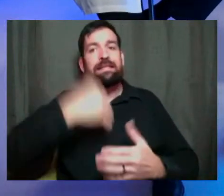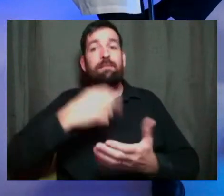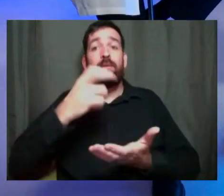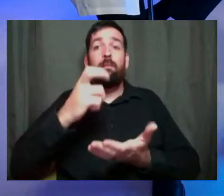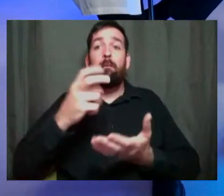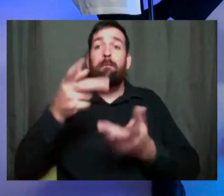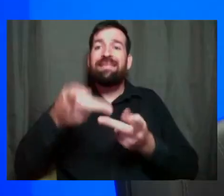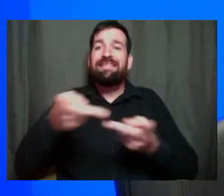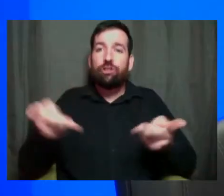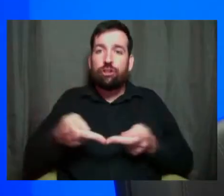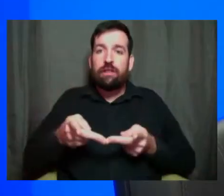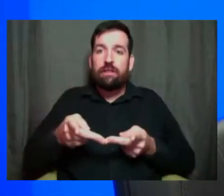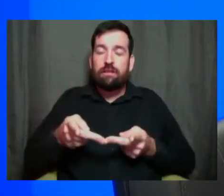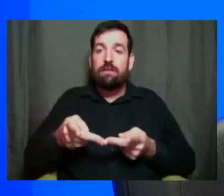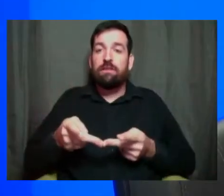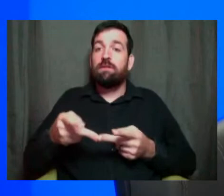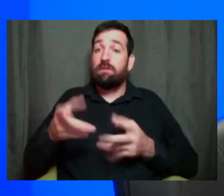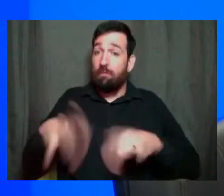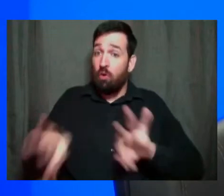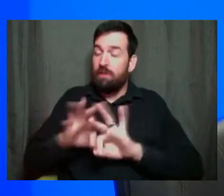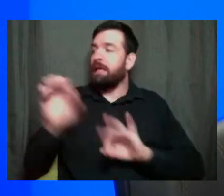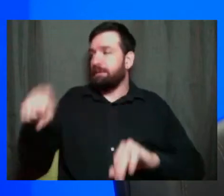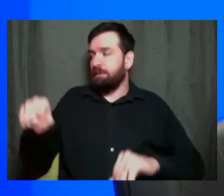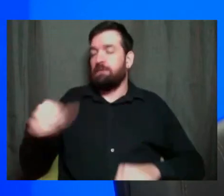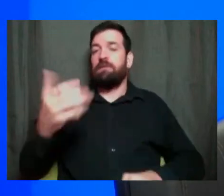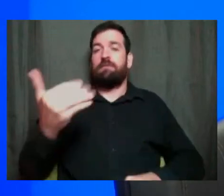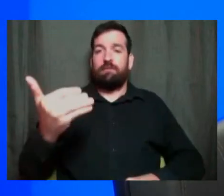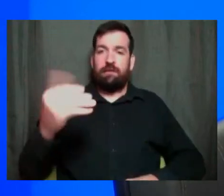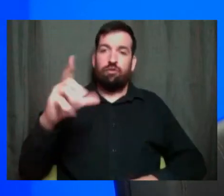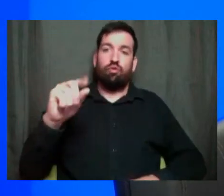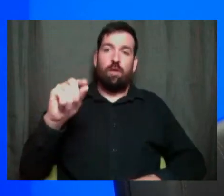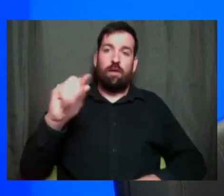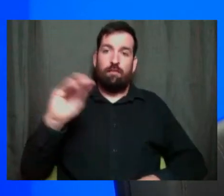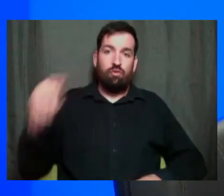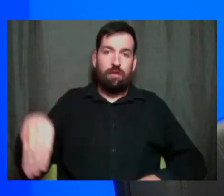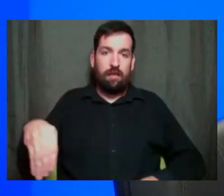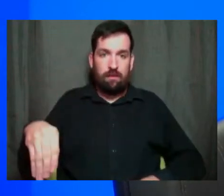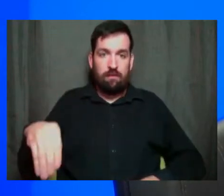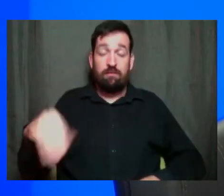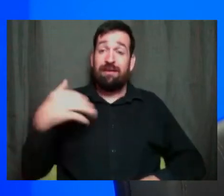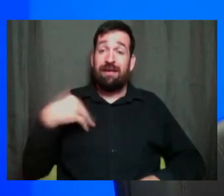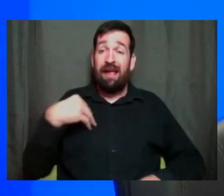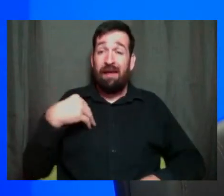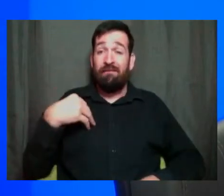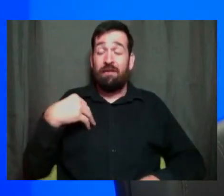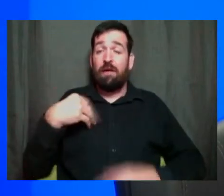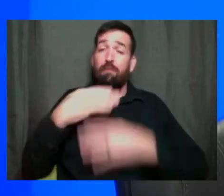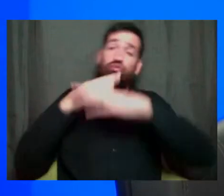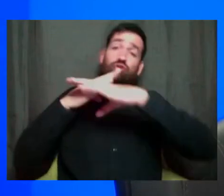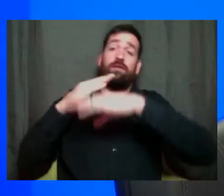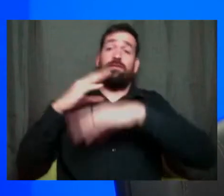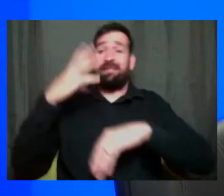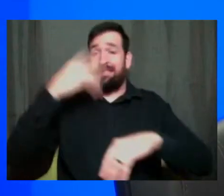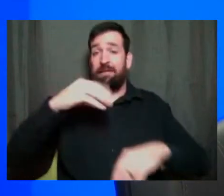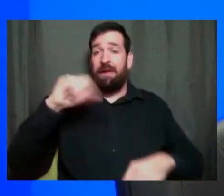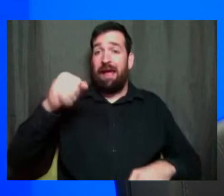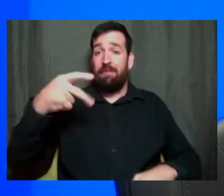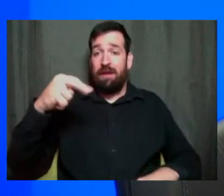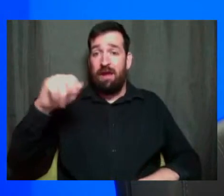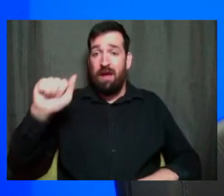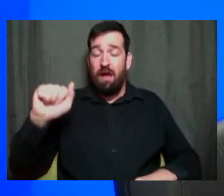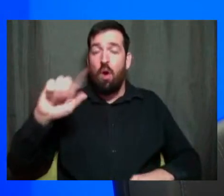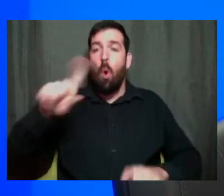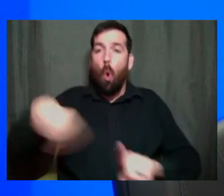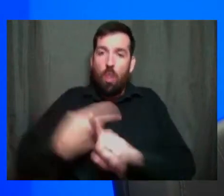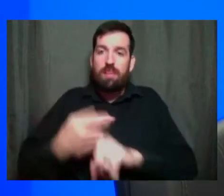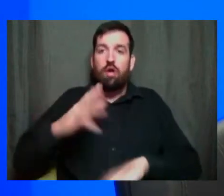Okay. About 15-20% of patients that have obstructive sleep apnea, they only have it on their back. Now, you can sometimes get a